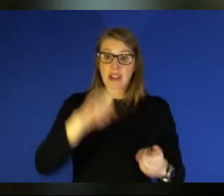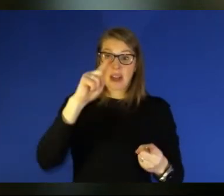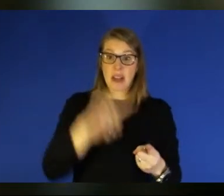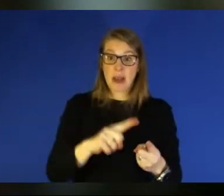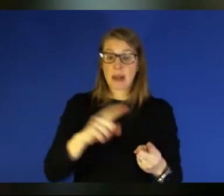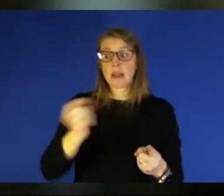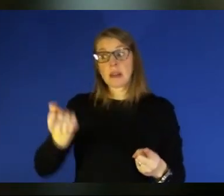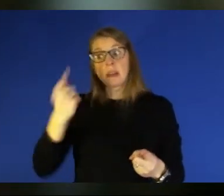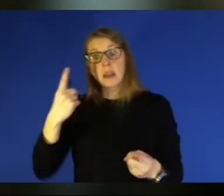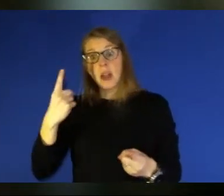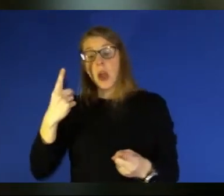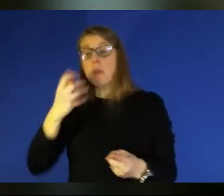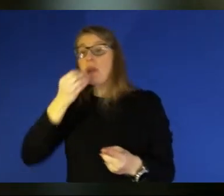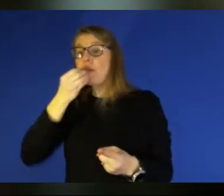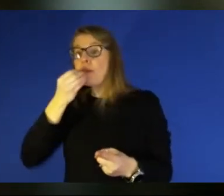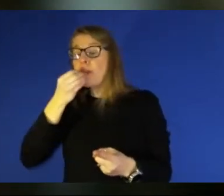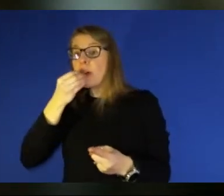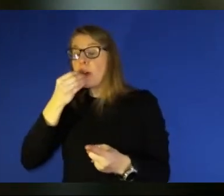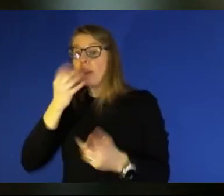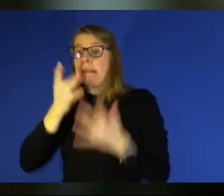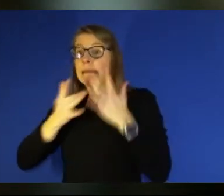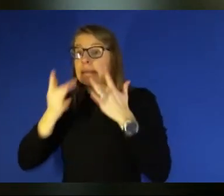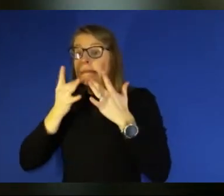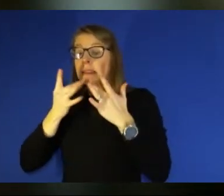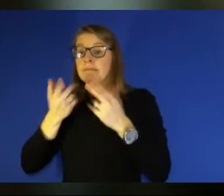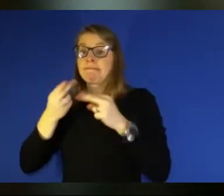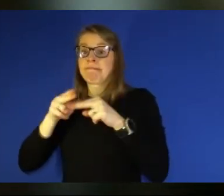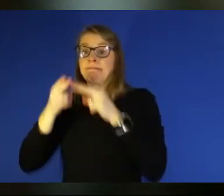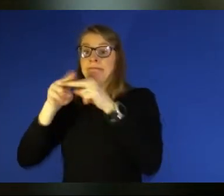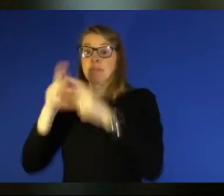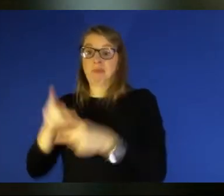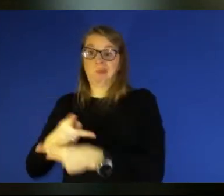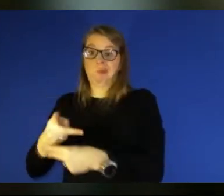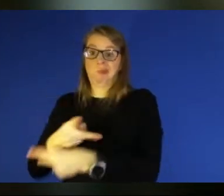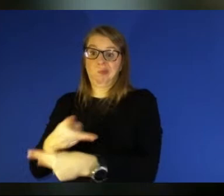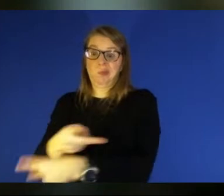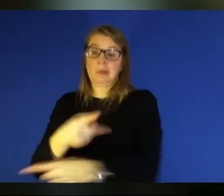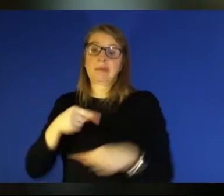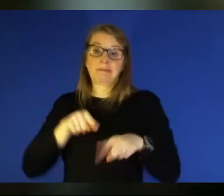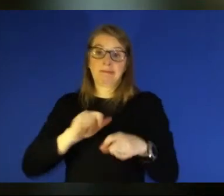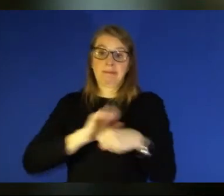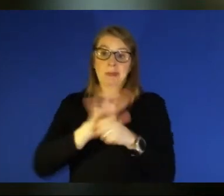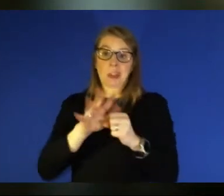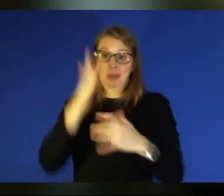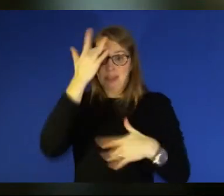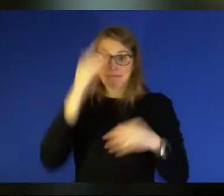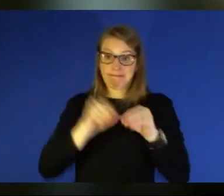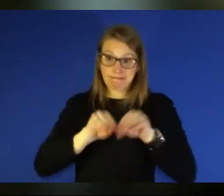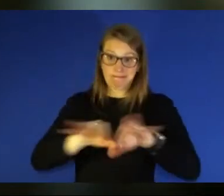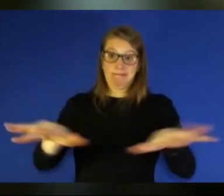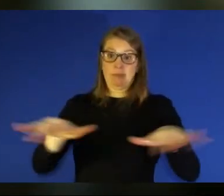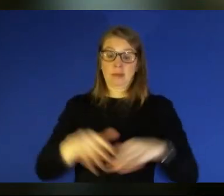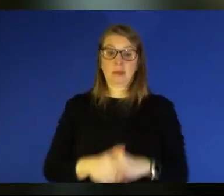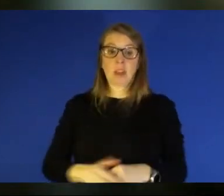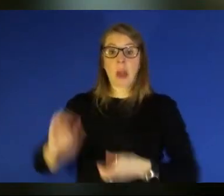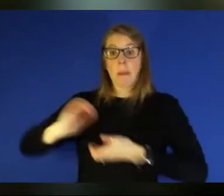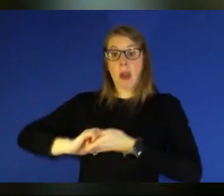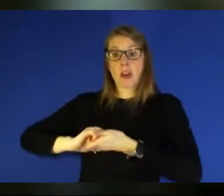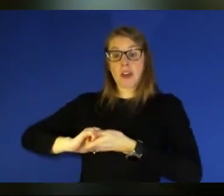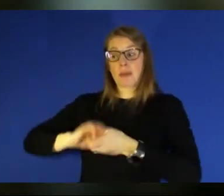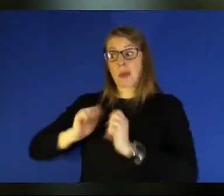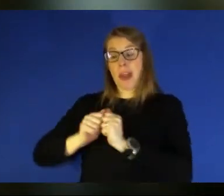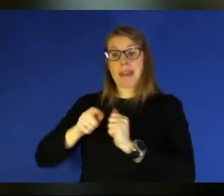insecurity has been on the rise throughout the pandemic. So we sought a partnership with them actually last year